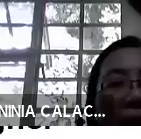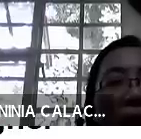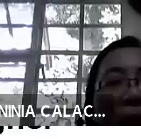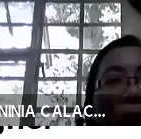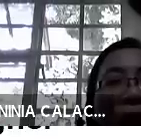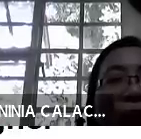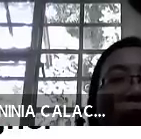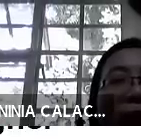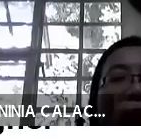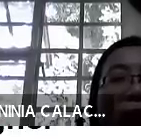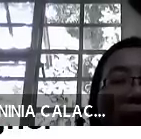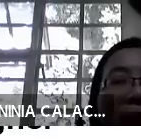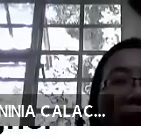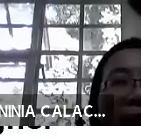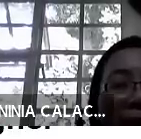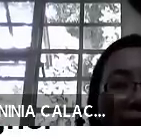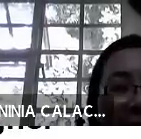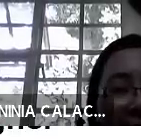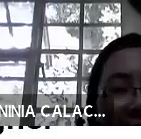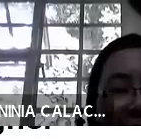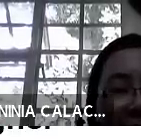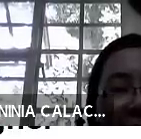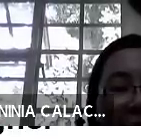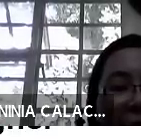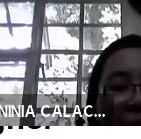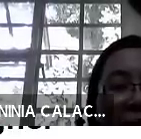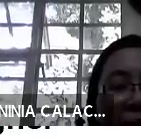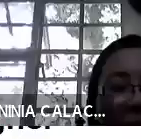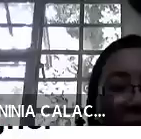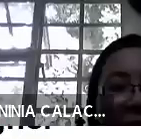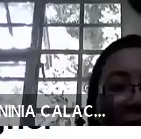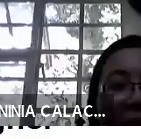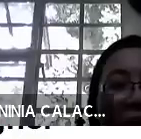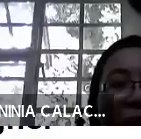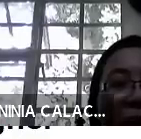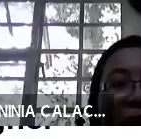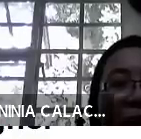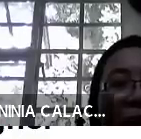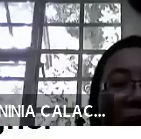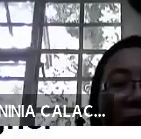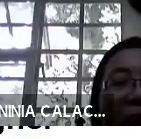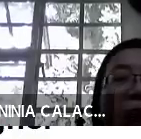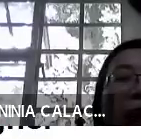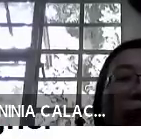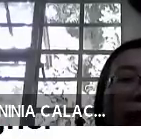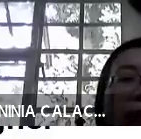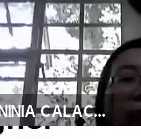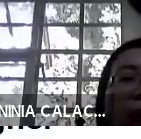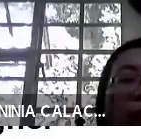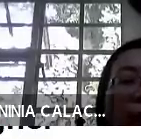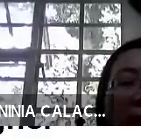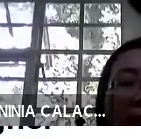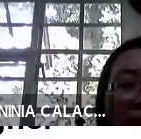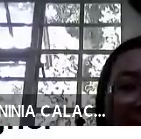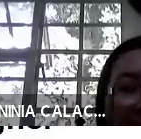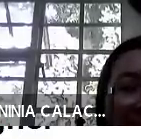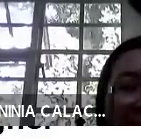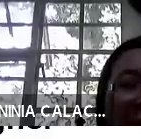here as a member of the technical panel for transnational education and distance education, it led me to the